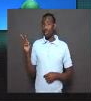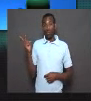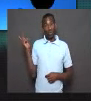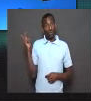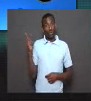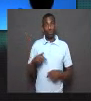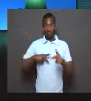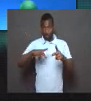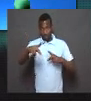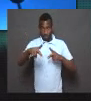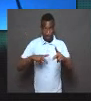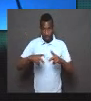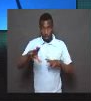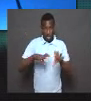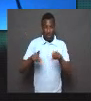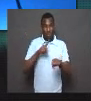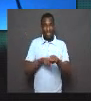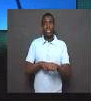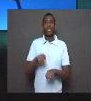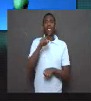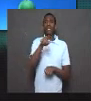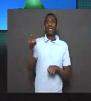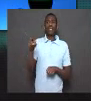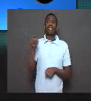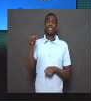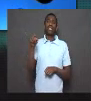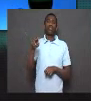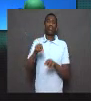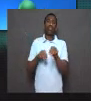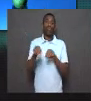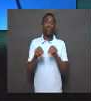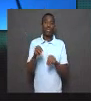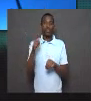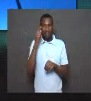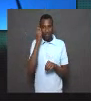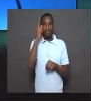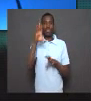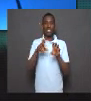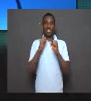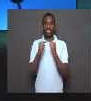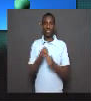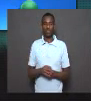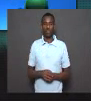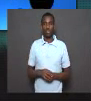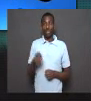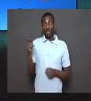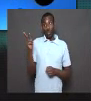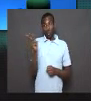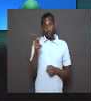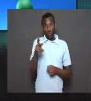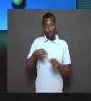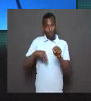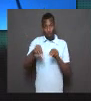As they swing, you will notice they are moving at exactly the same rate.